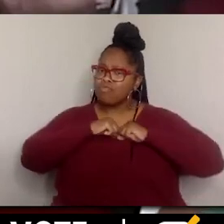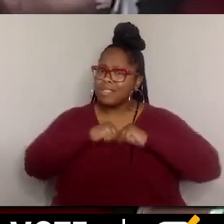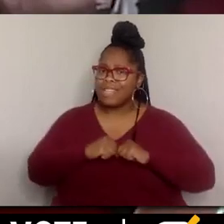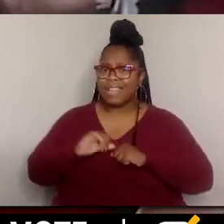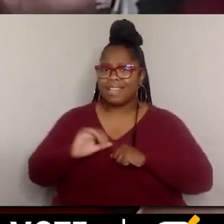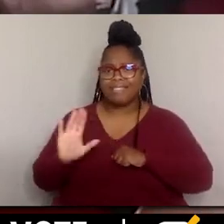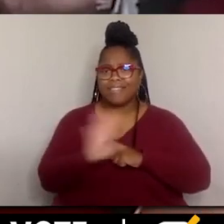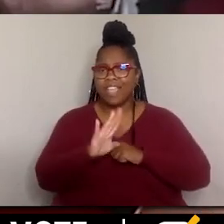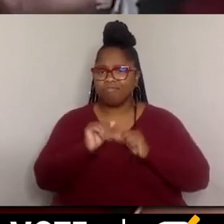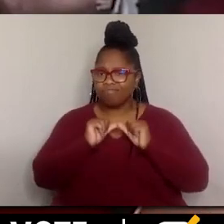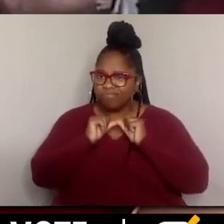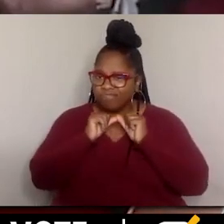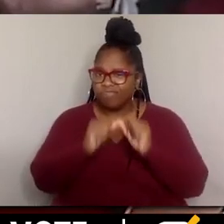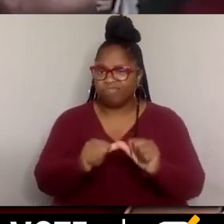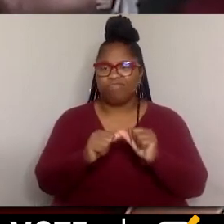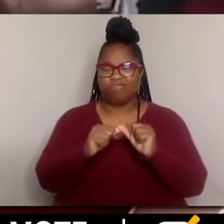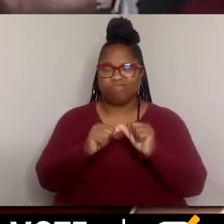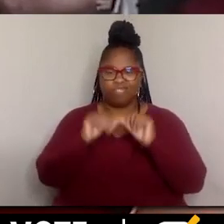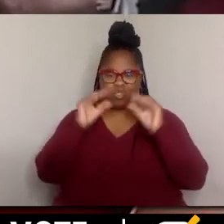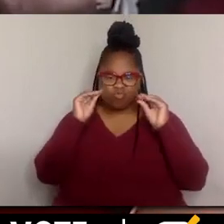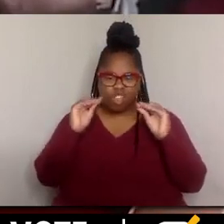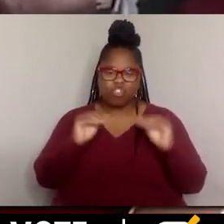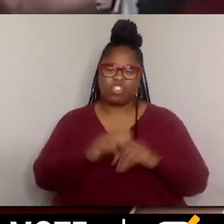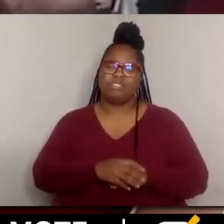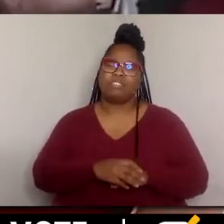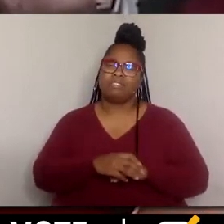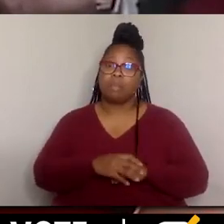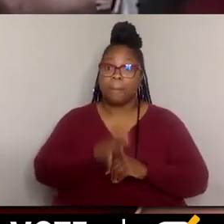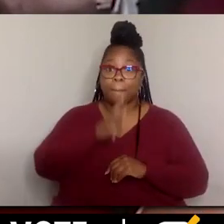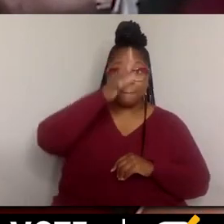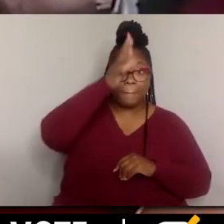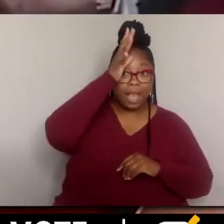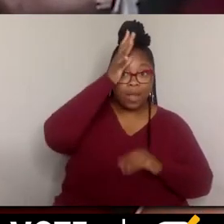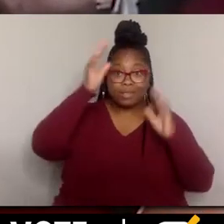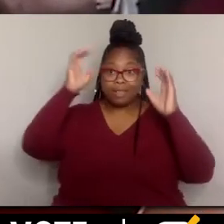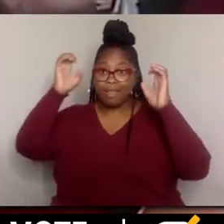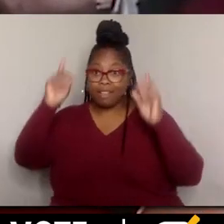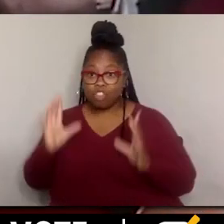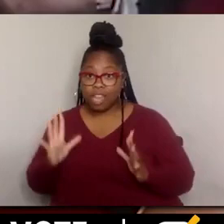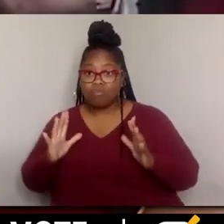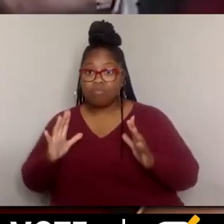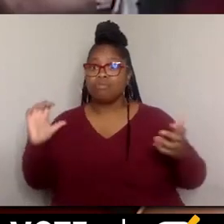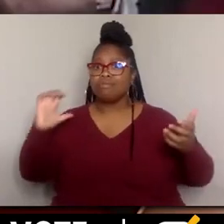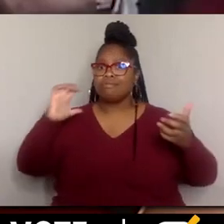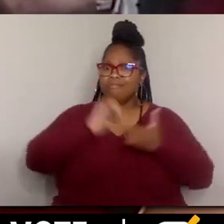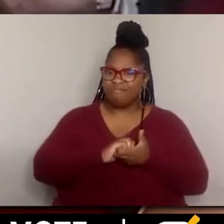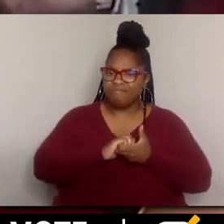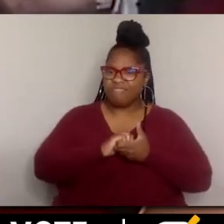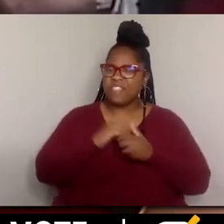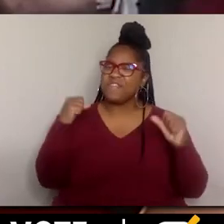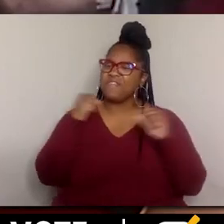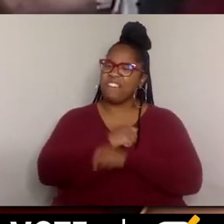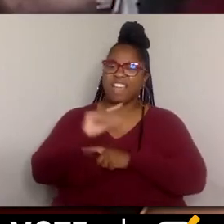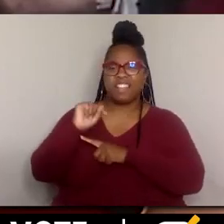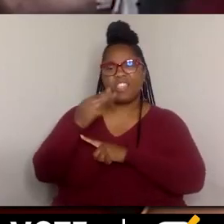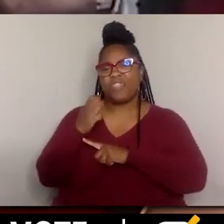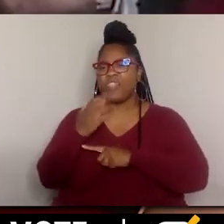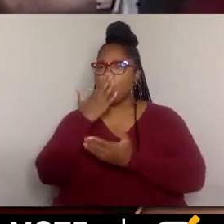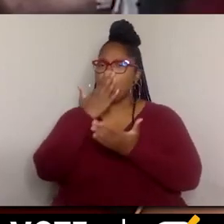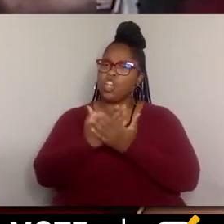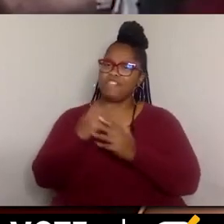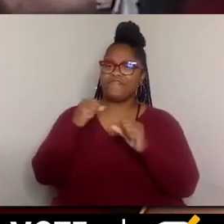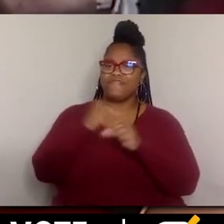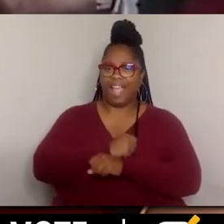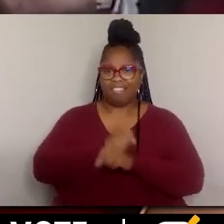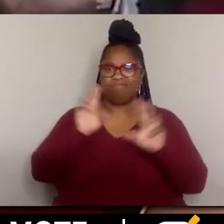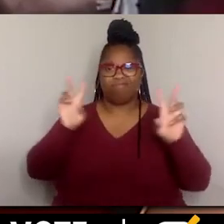of instruction. Parents and educators together are fighting the good fight for our kids.